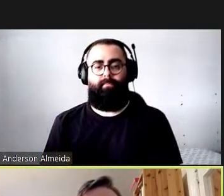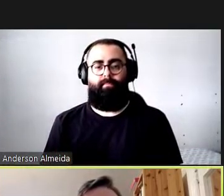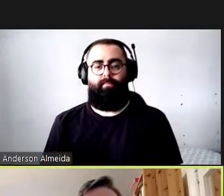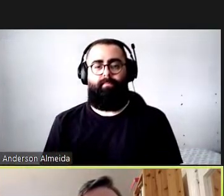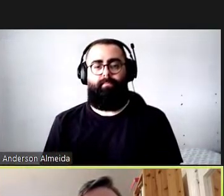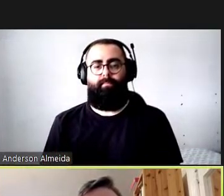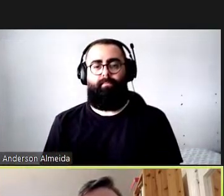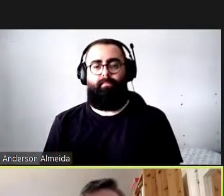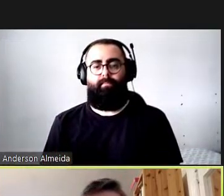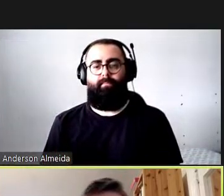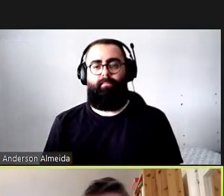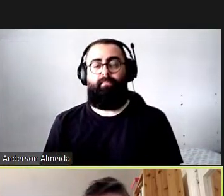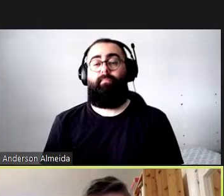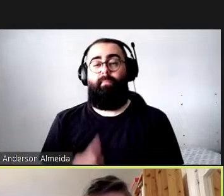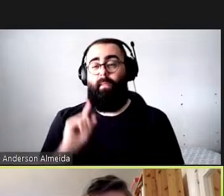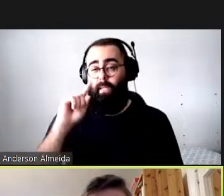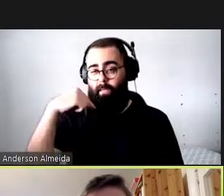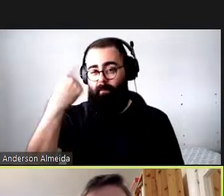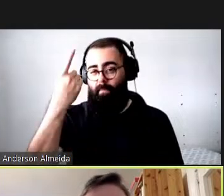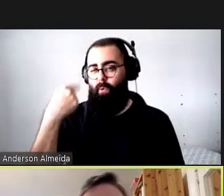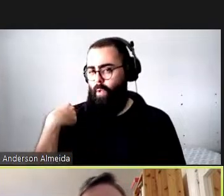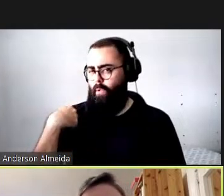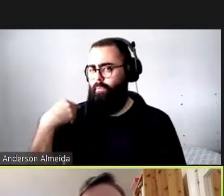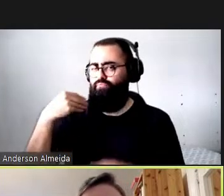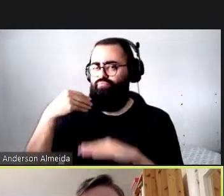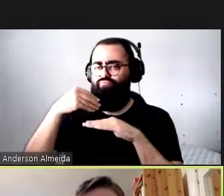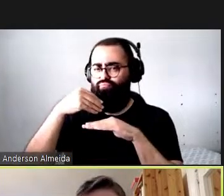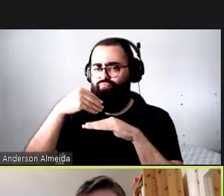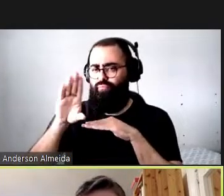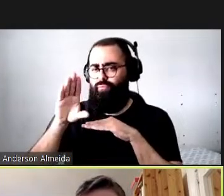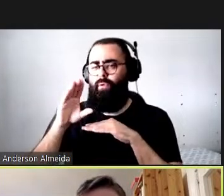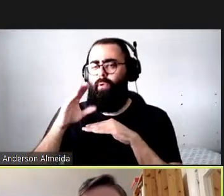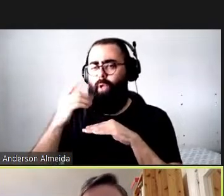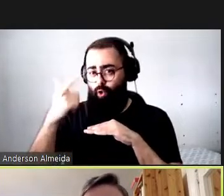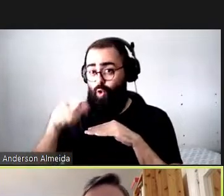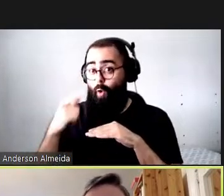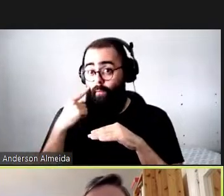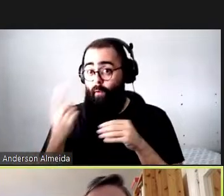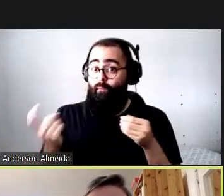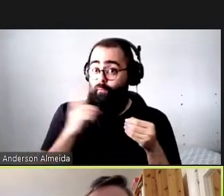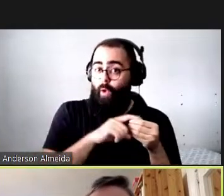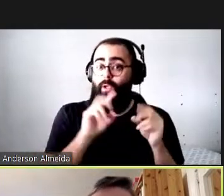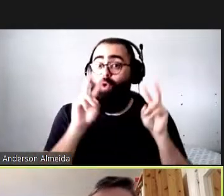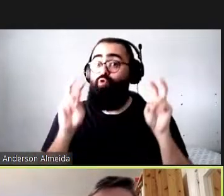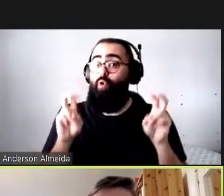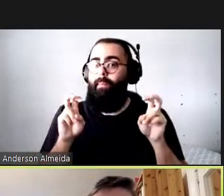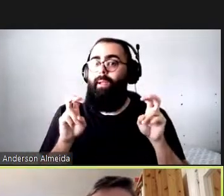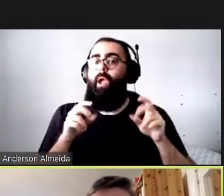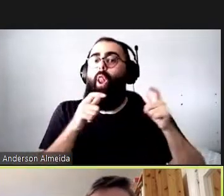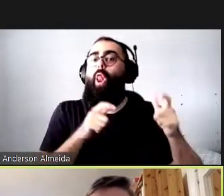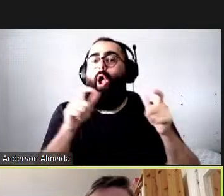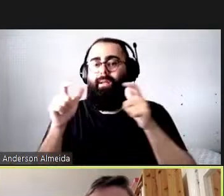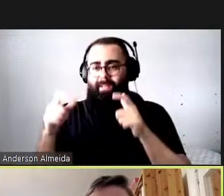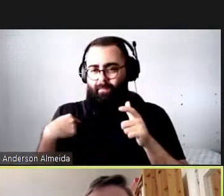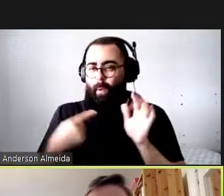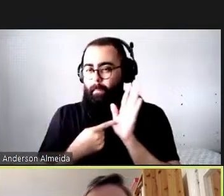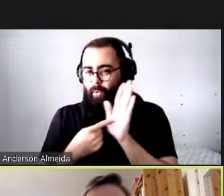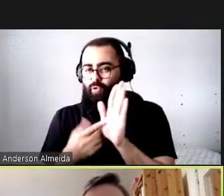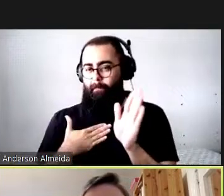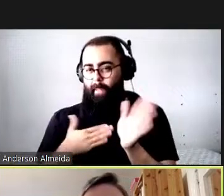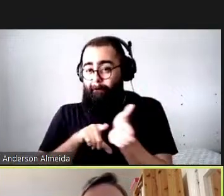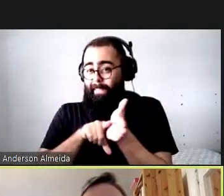I will be coming back to the idea of location in a little bit when I show you some results from